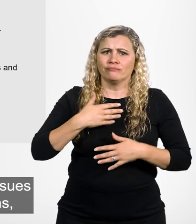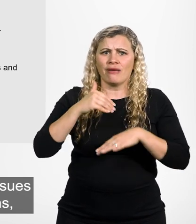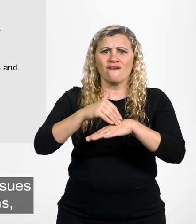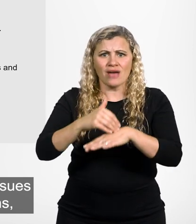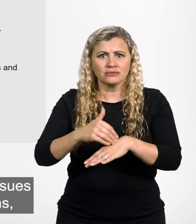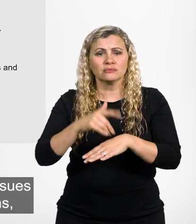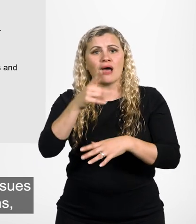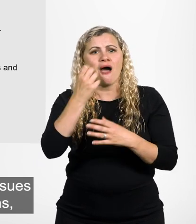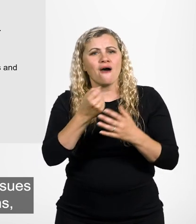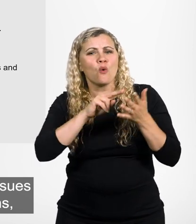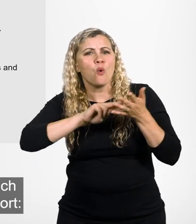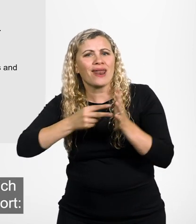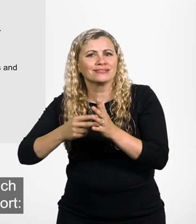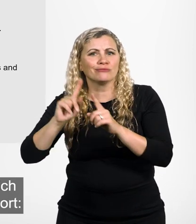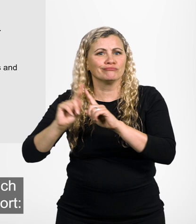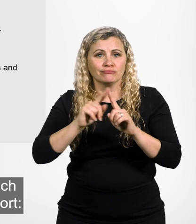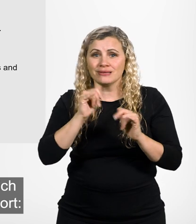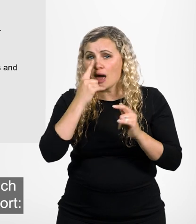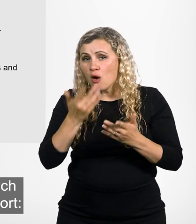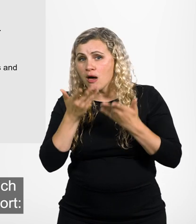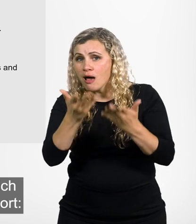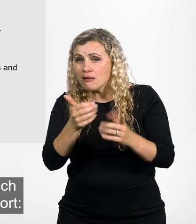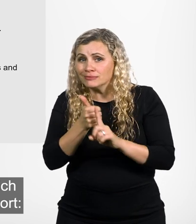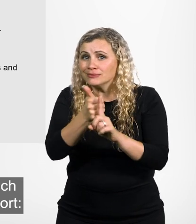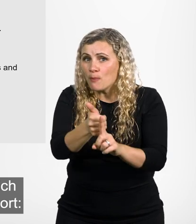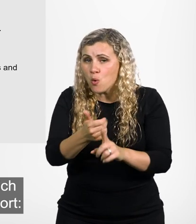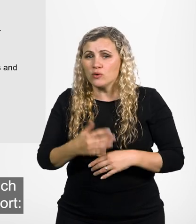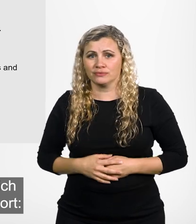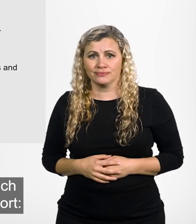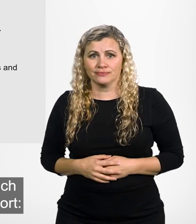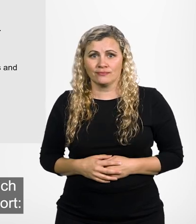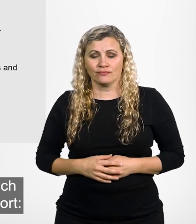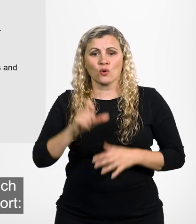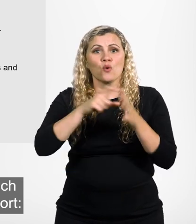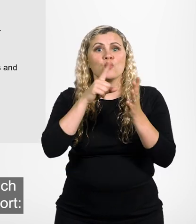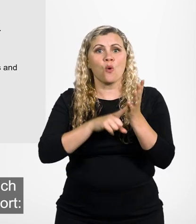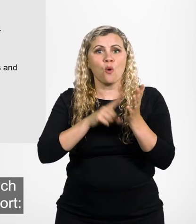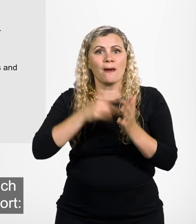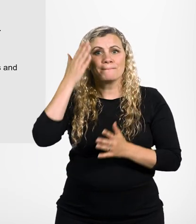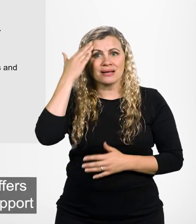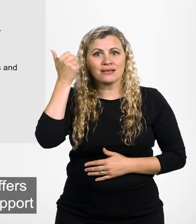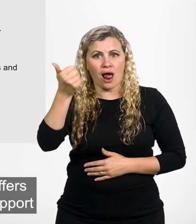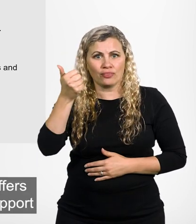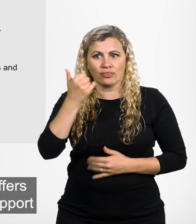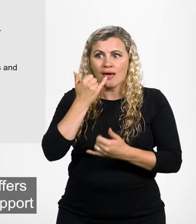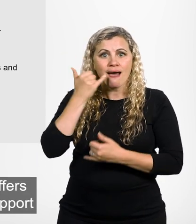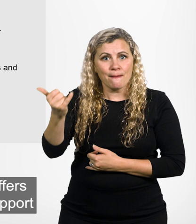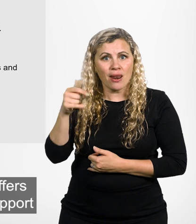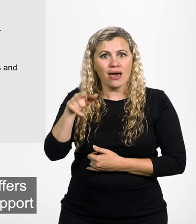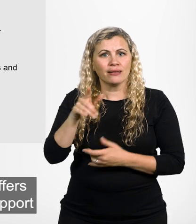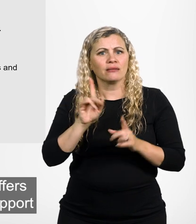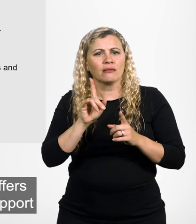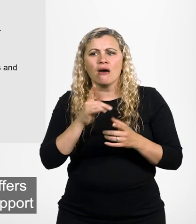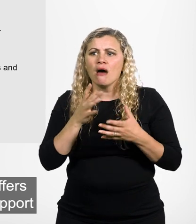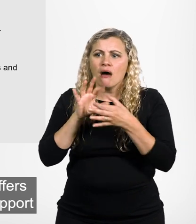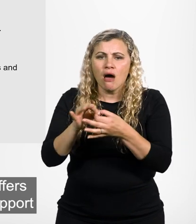issues raised in these video presentations below are some organizations which may be able to offer help and support our